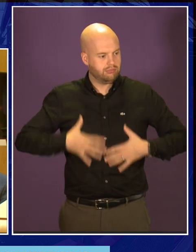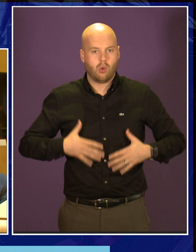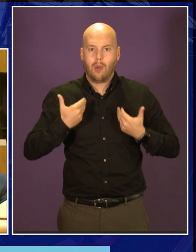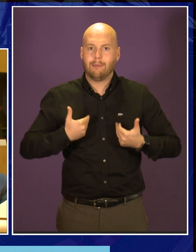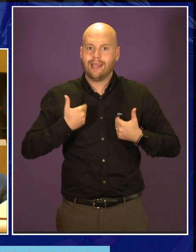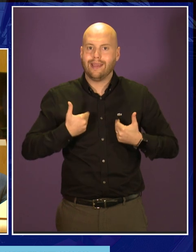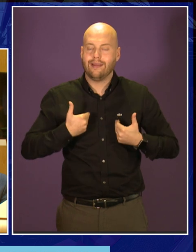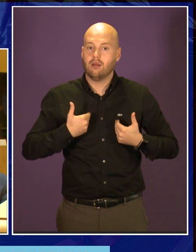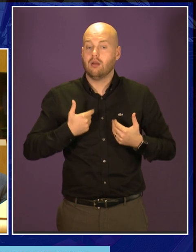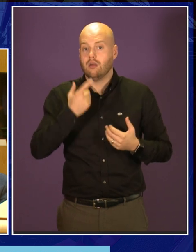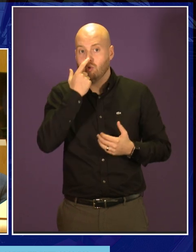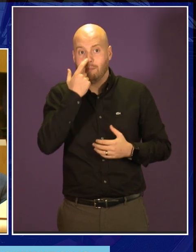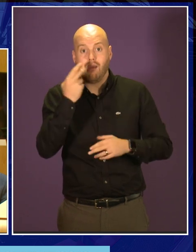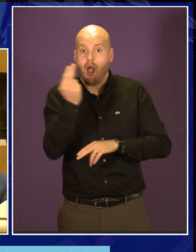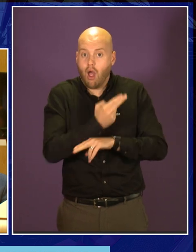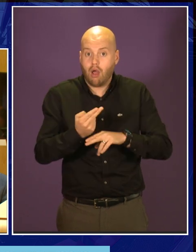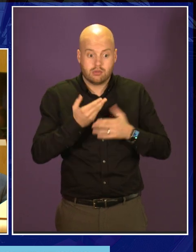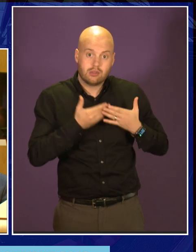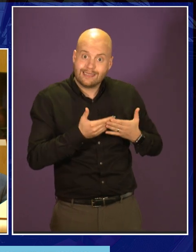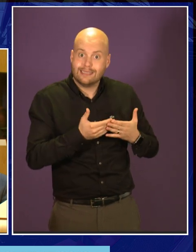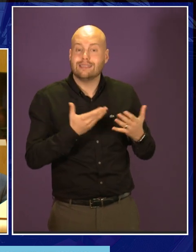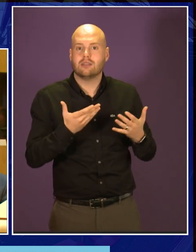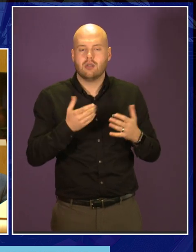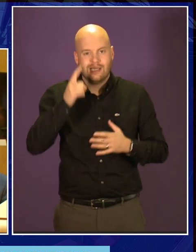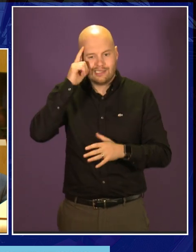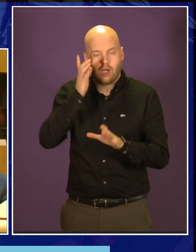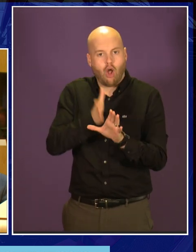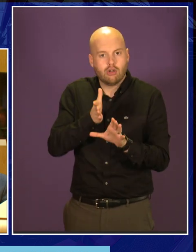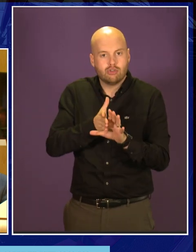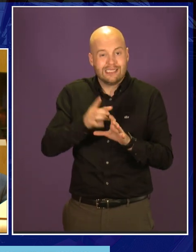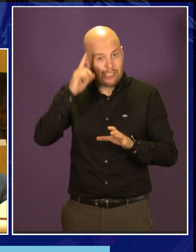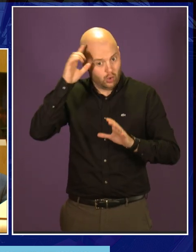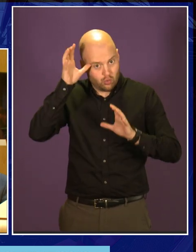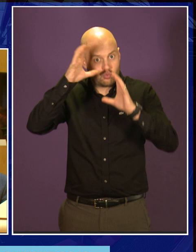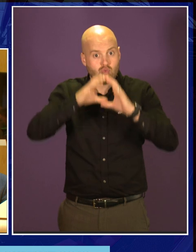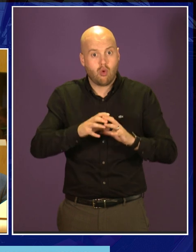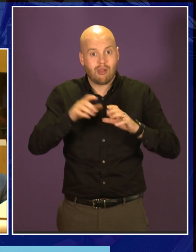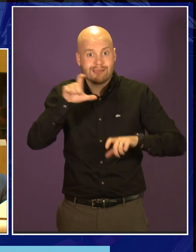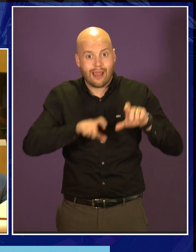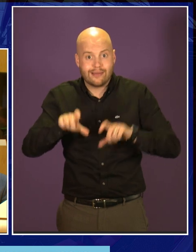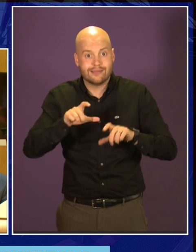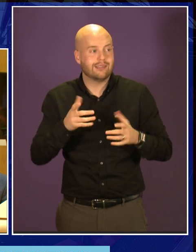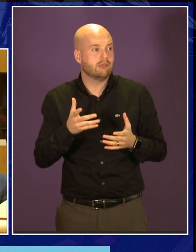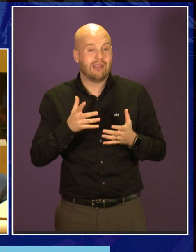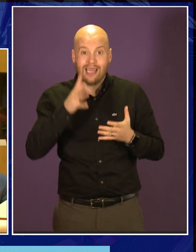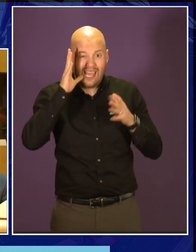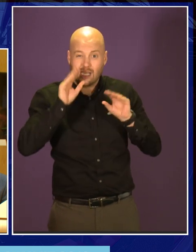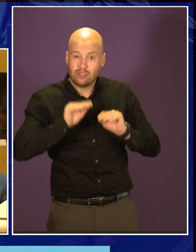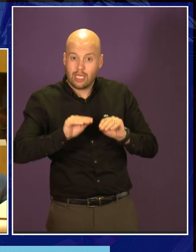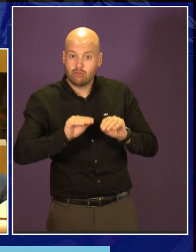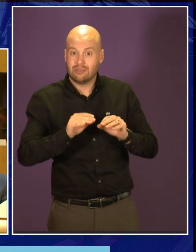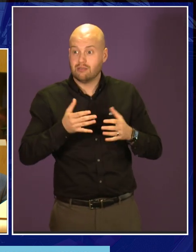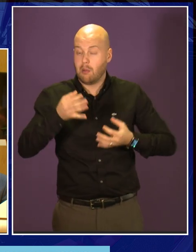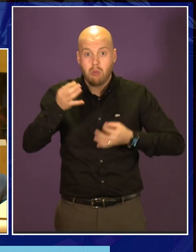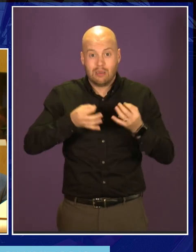disciplines, from arts and cultural studies to psychology and neuroscience to education and to politics, and across the